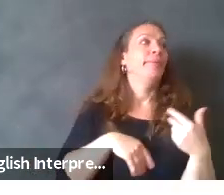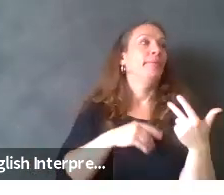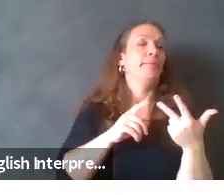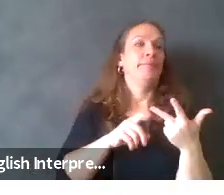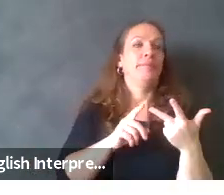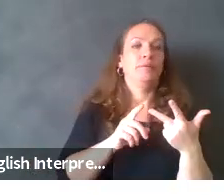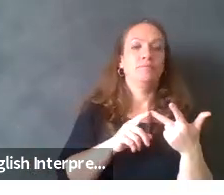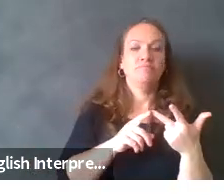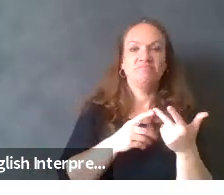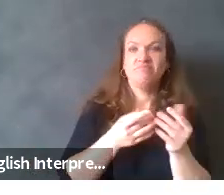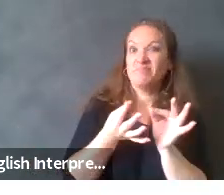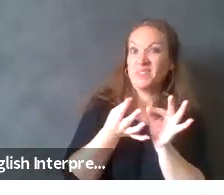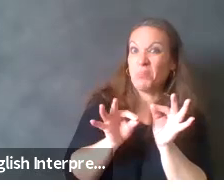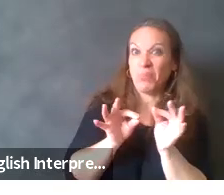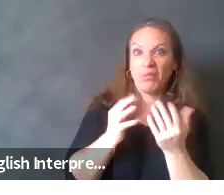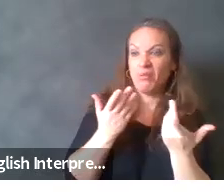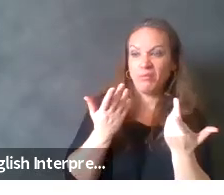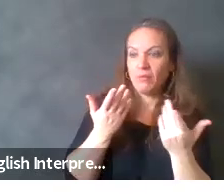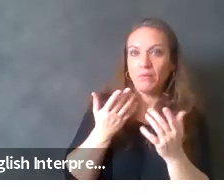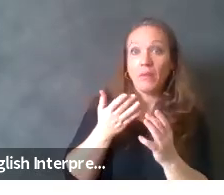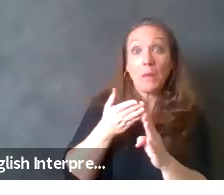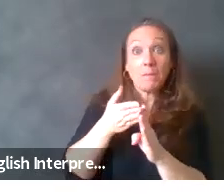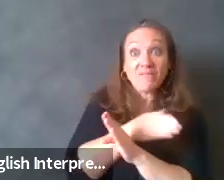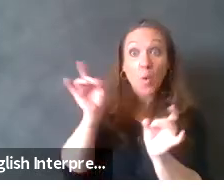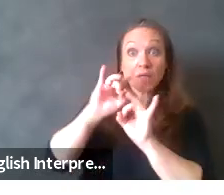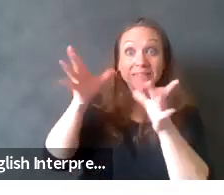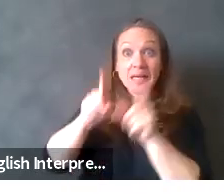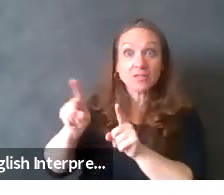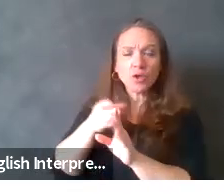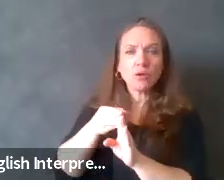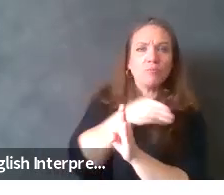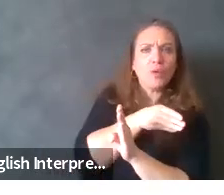very simple pre-event address.